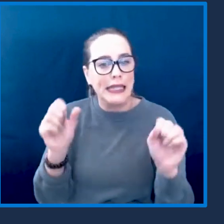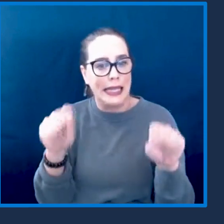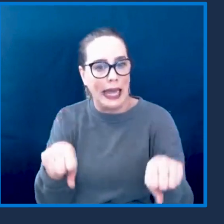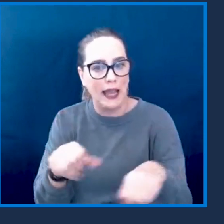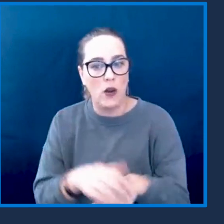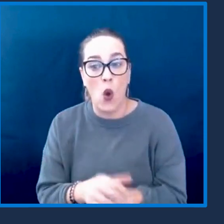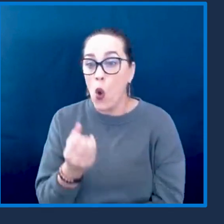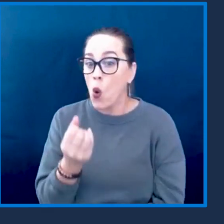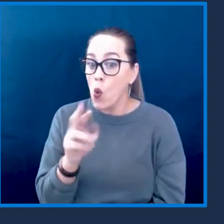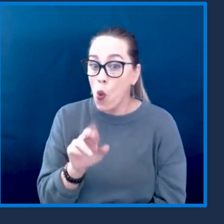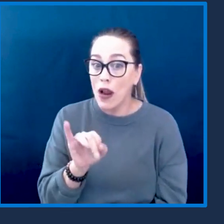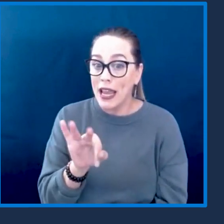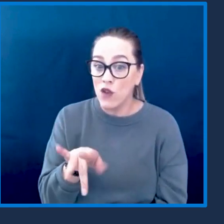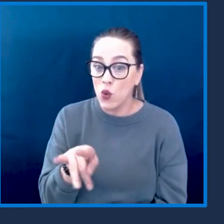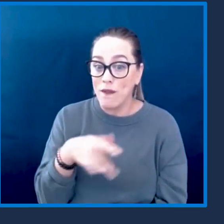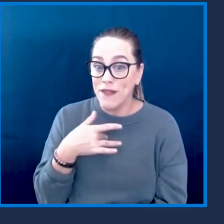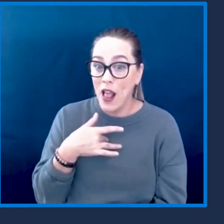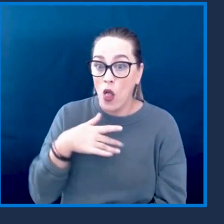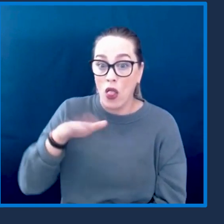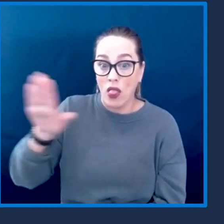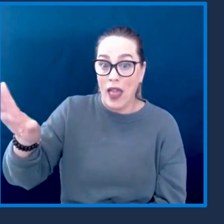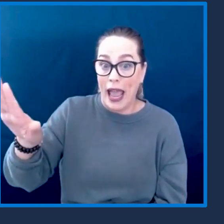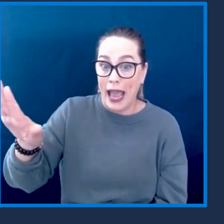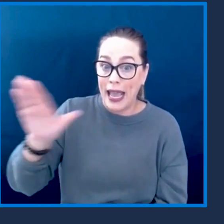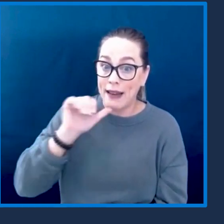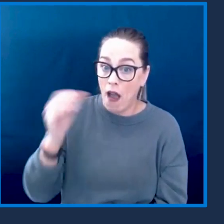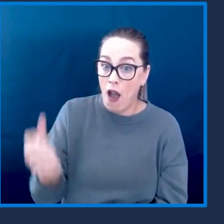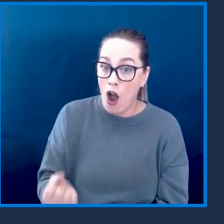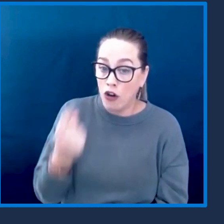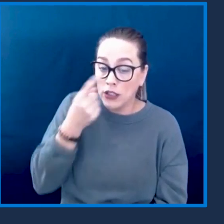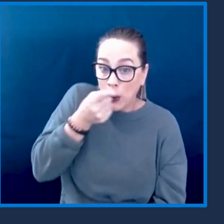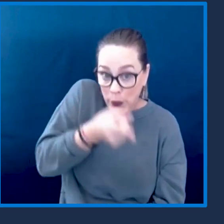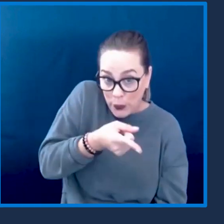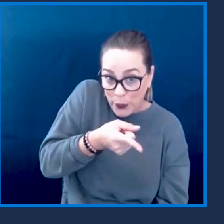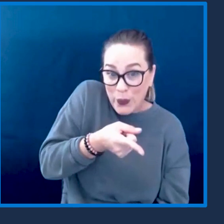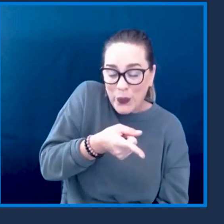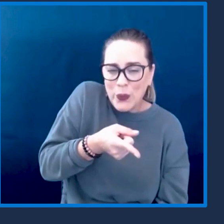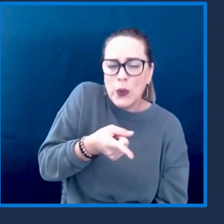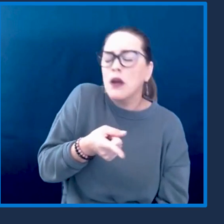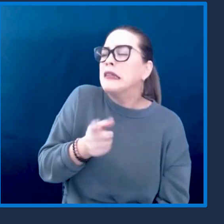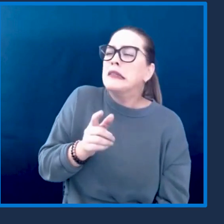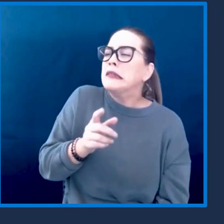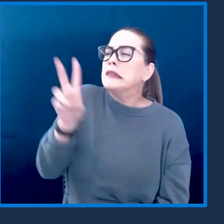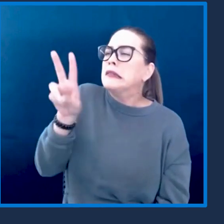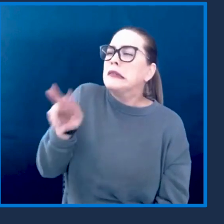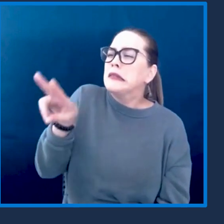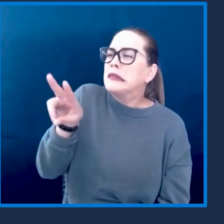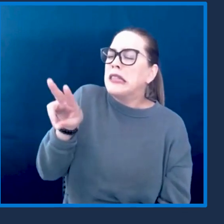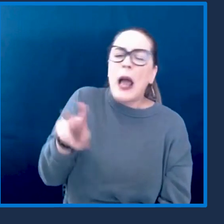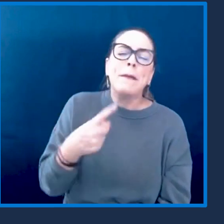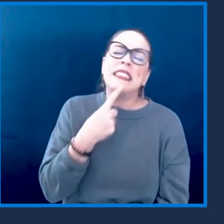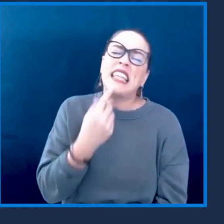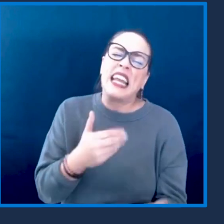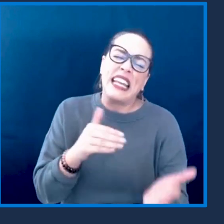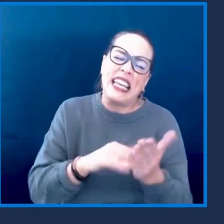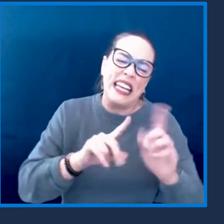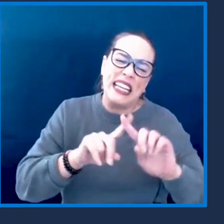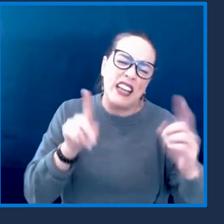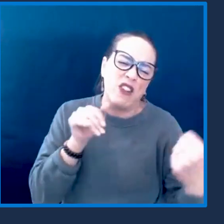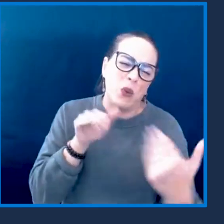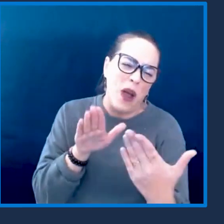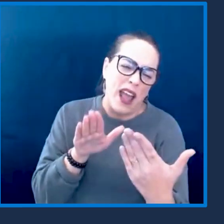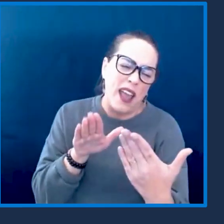understand you, just say, I'm not sure I made myself clear. Let me try this again. Let me say it again another way. Likewise, own your